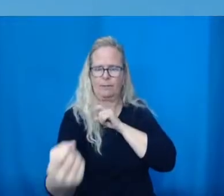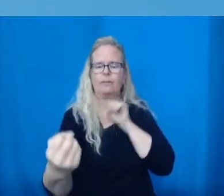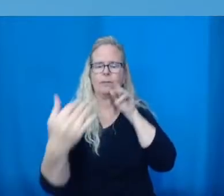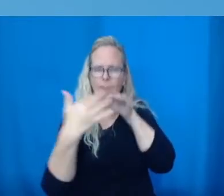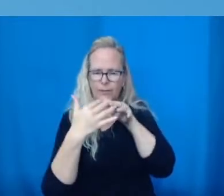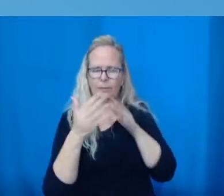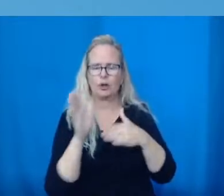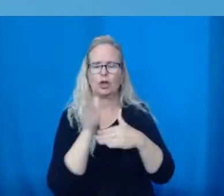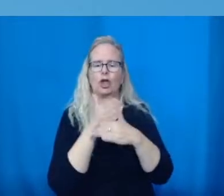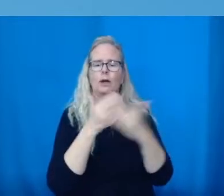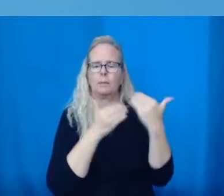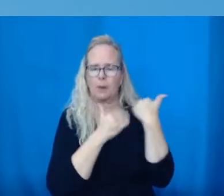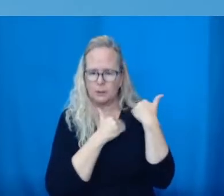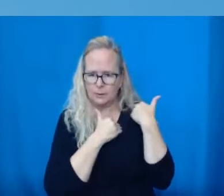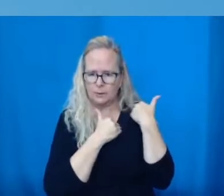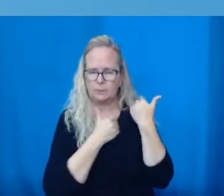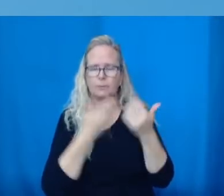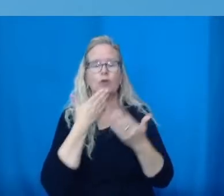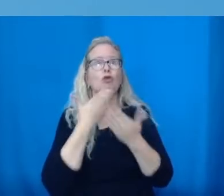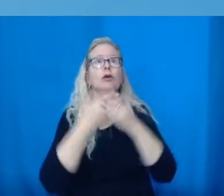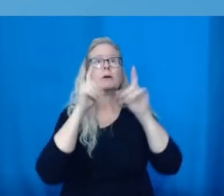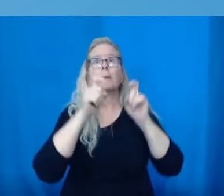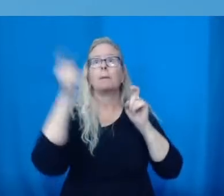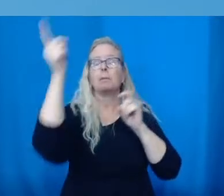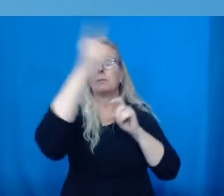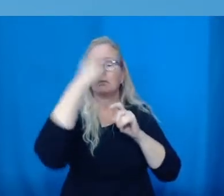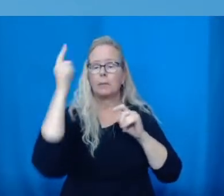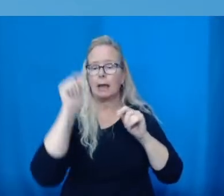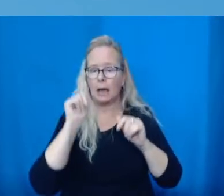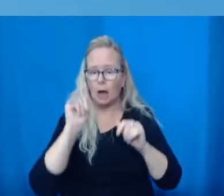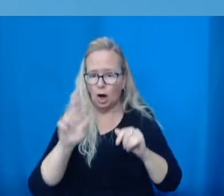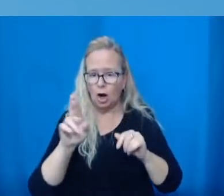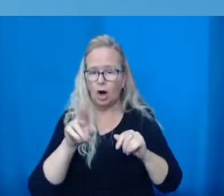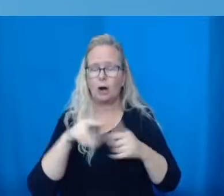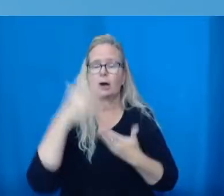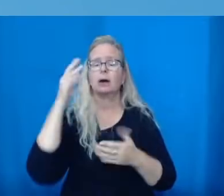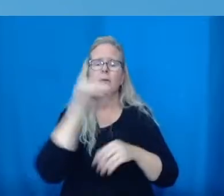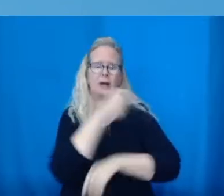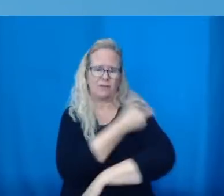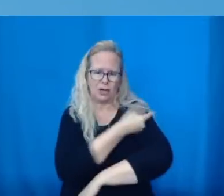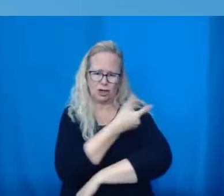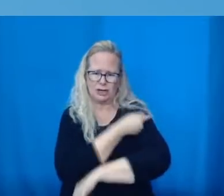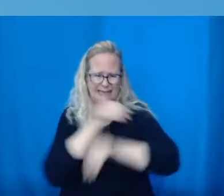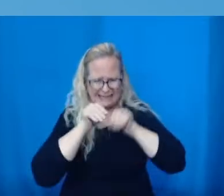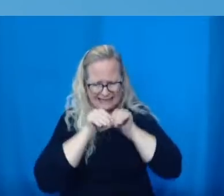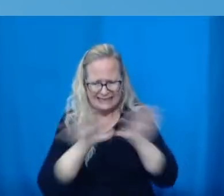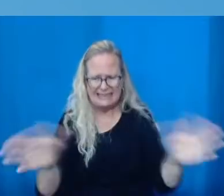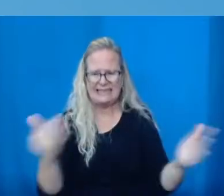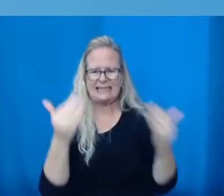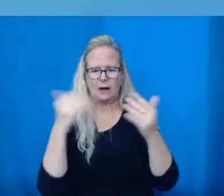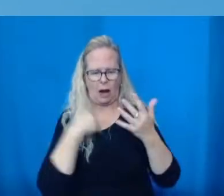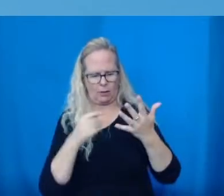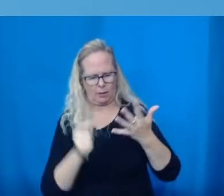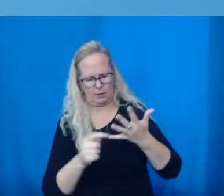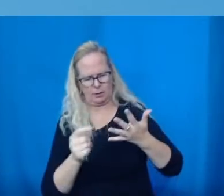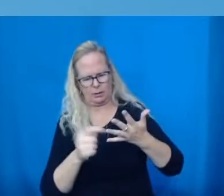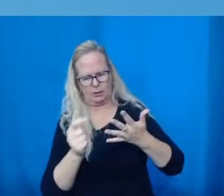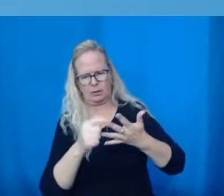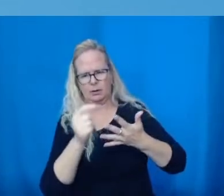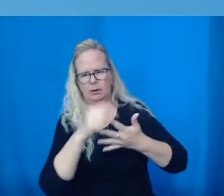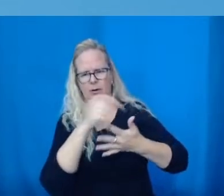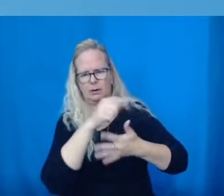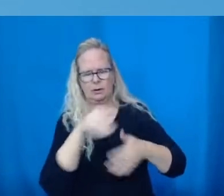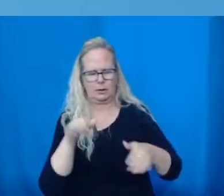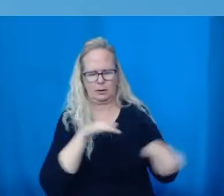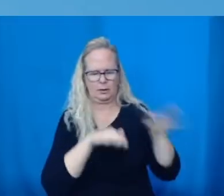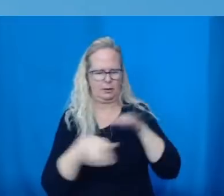We can also look to improve individual layers themselves to make them more effective, like moving from masks to respirators, which is something that the other panelists today are going to